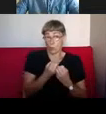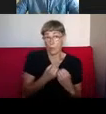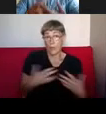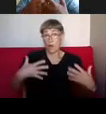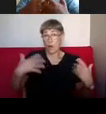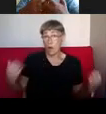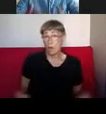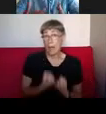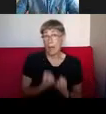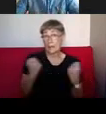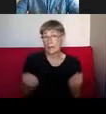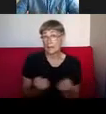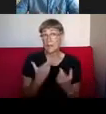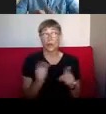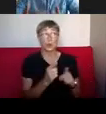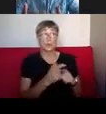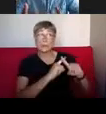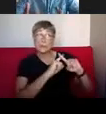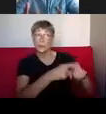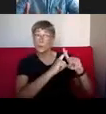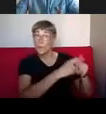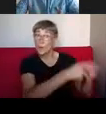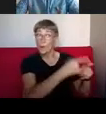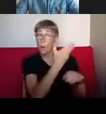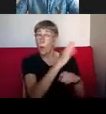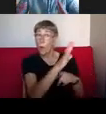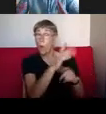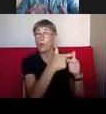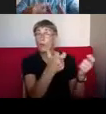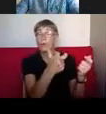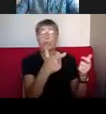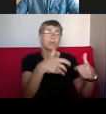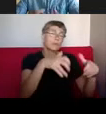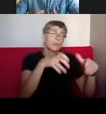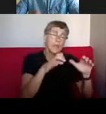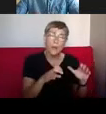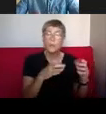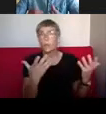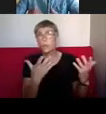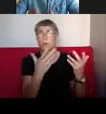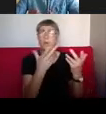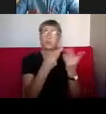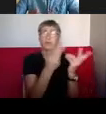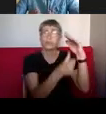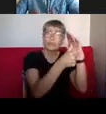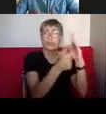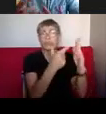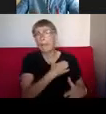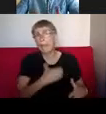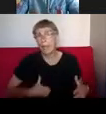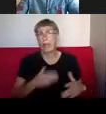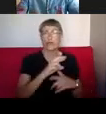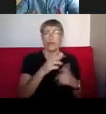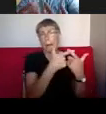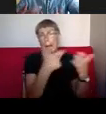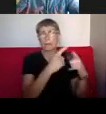agents as public administration, public authorities, in joining us, because as if we are able to show the